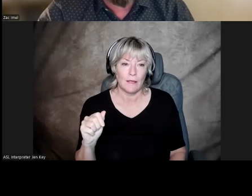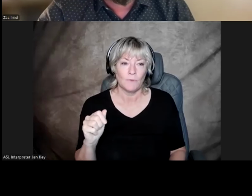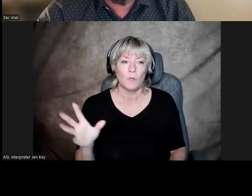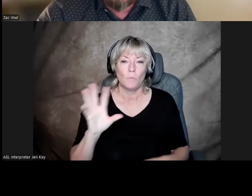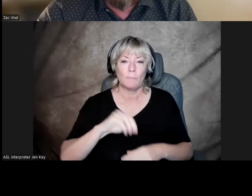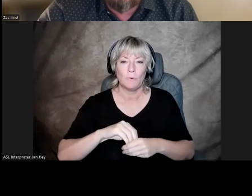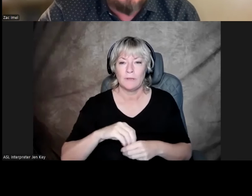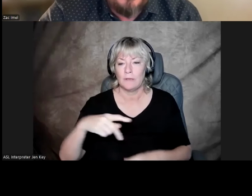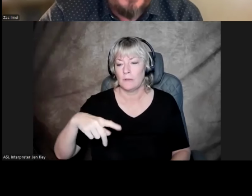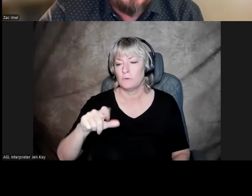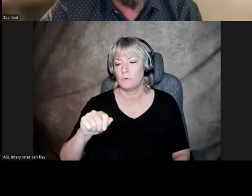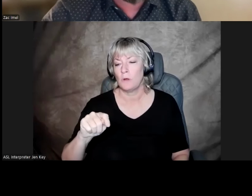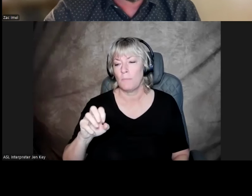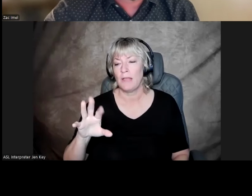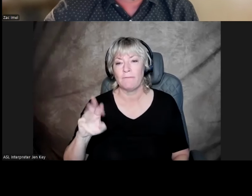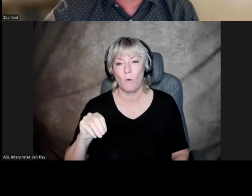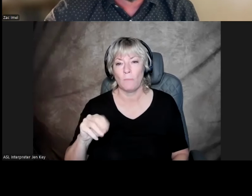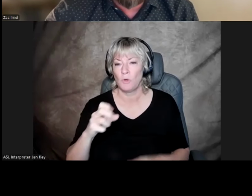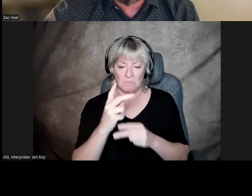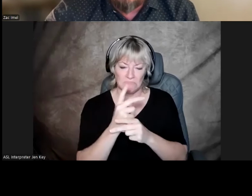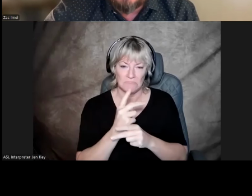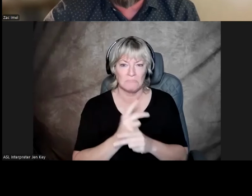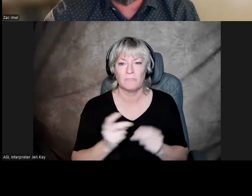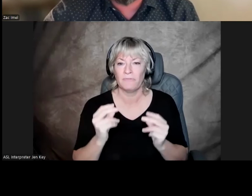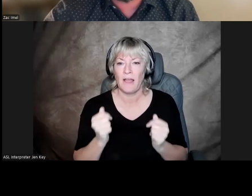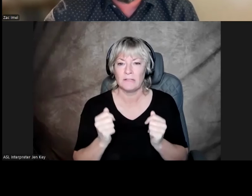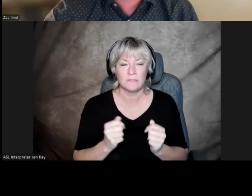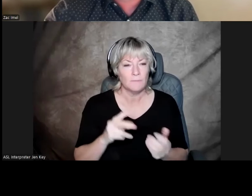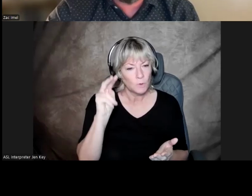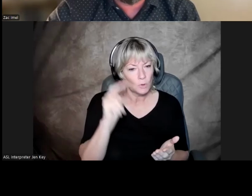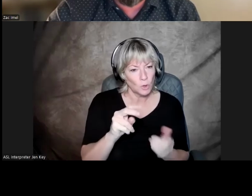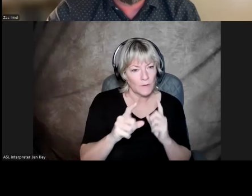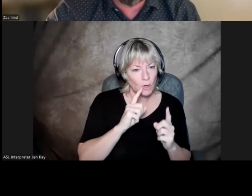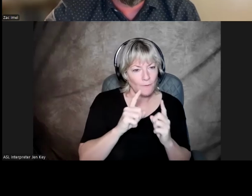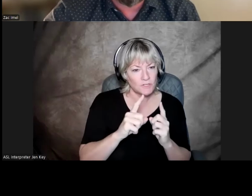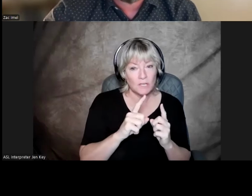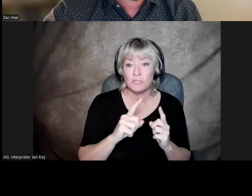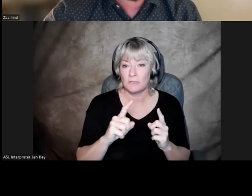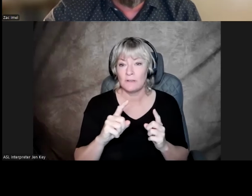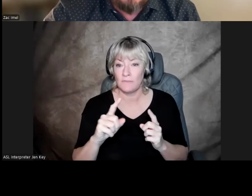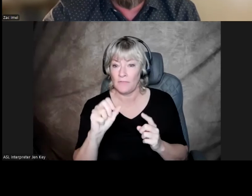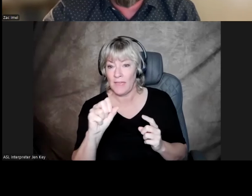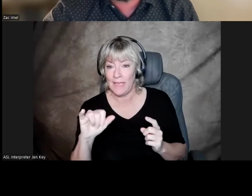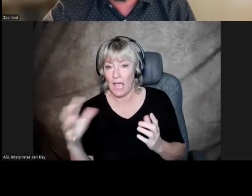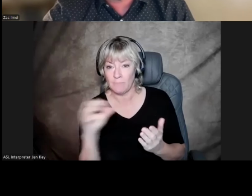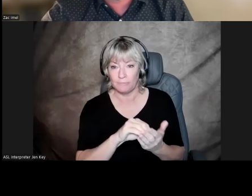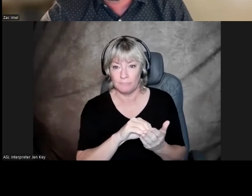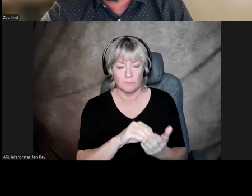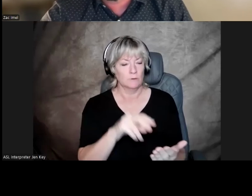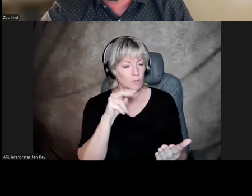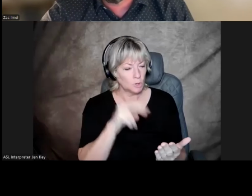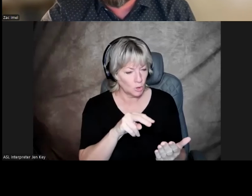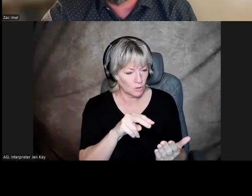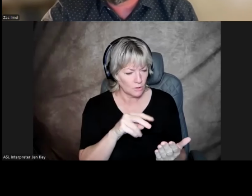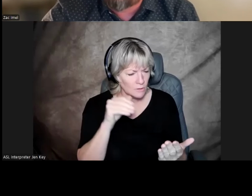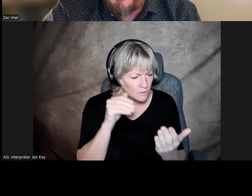platform so you can do it really quickly. We can look at a conversation that's been captured by our platform, zoom in on conversations related